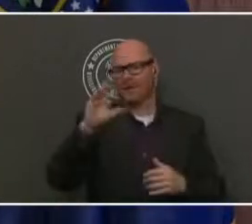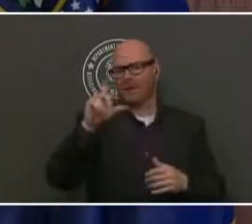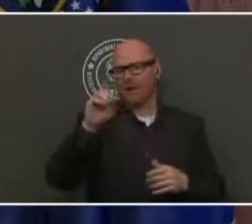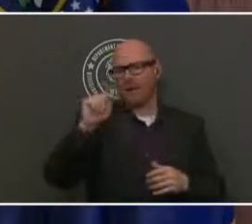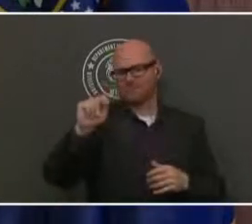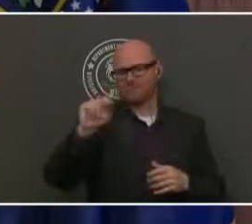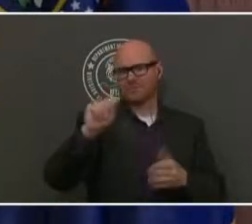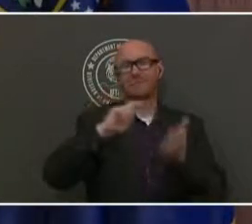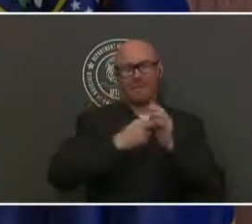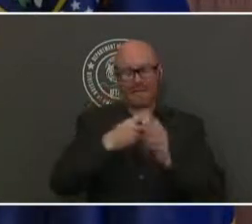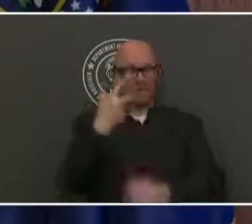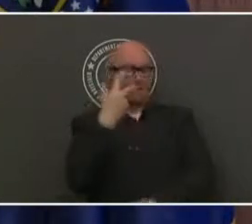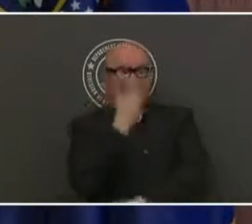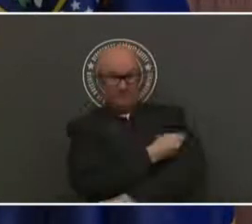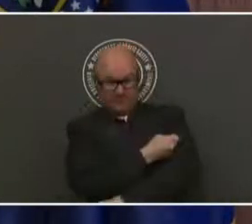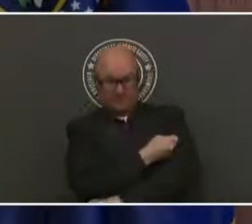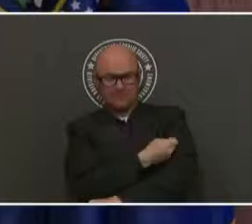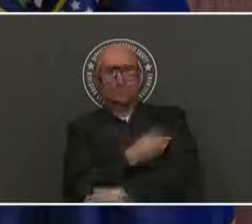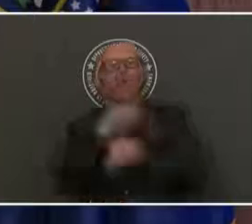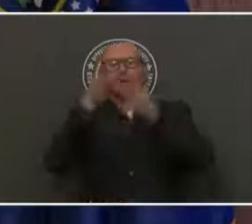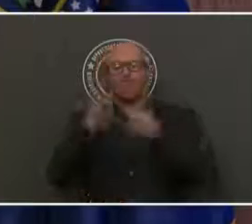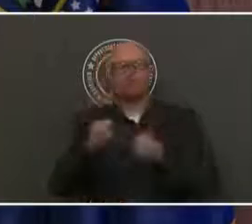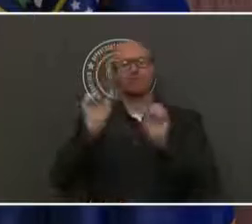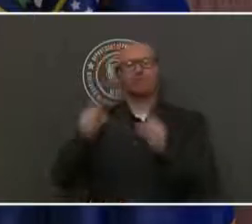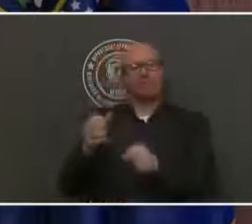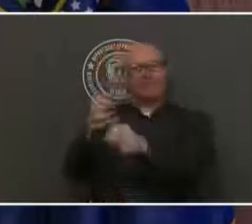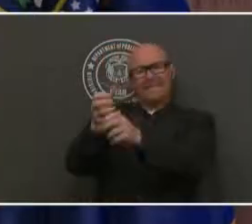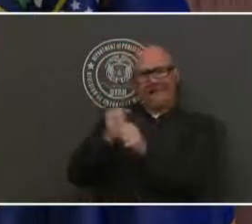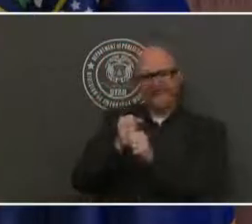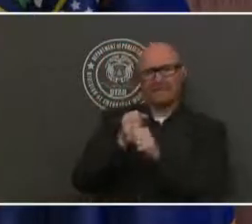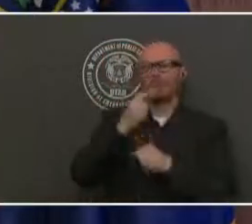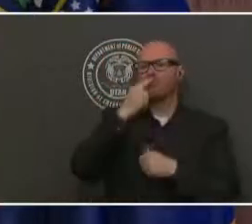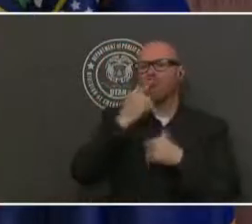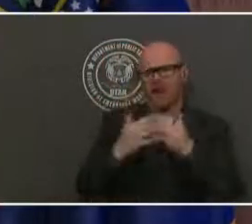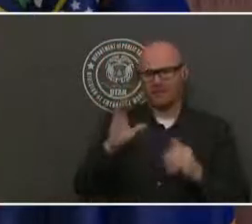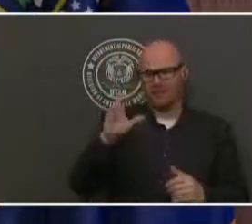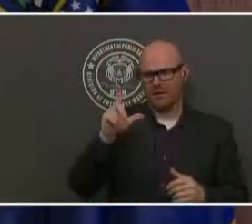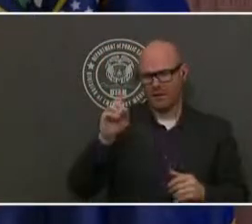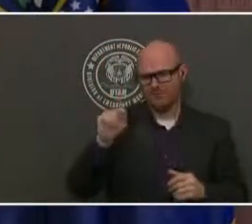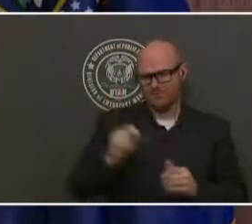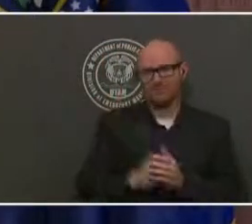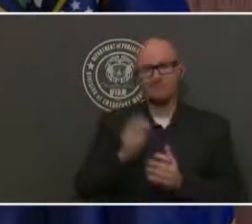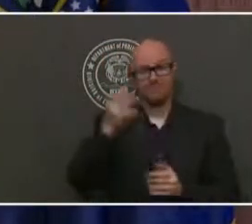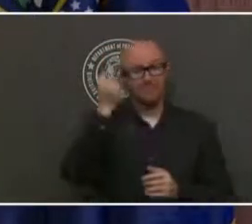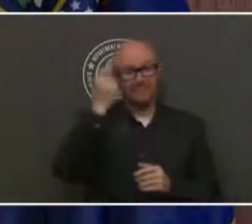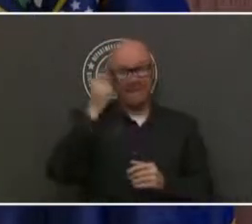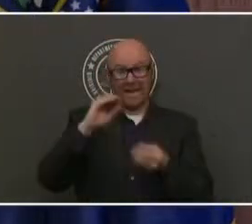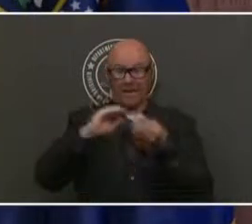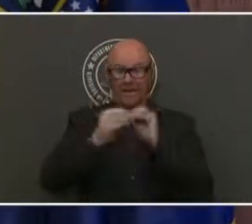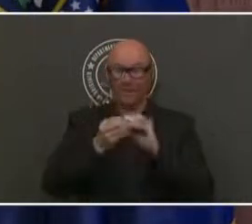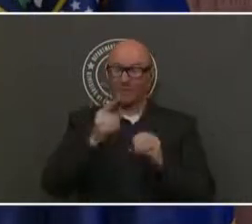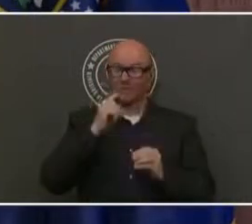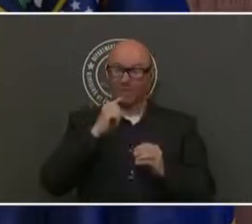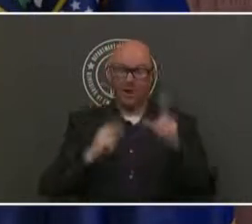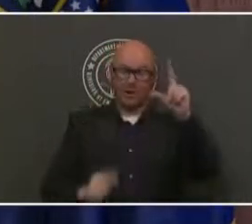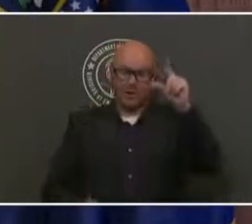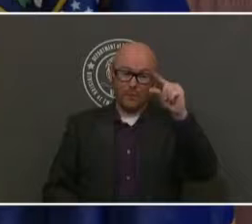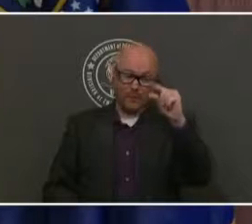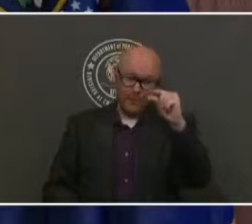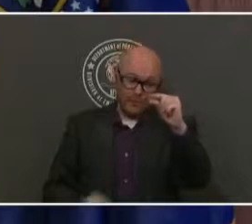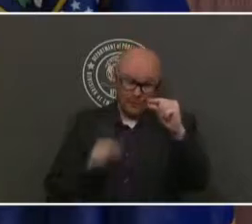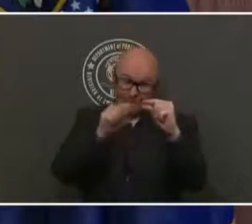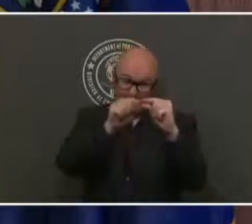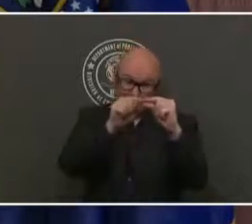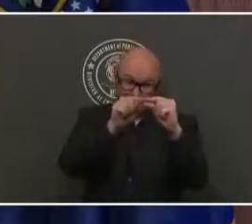minuscule compared to so many others. And of course, I'm not the first person to point this out, that I had probably a better chance of having